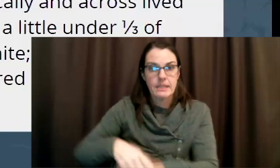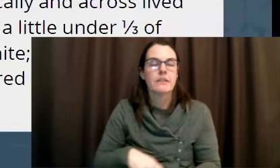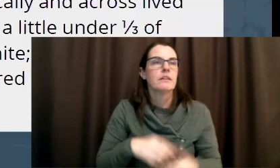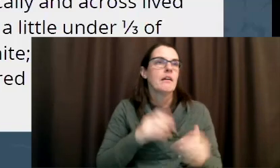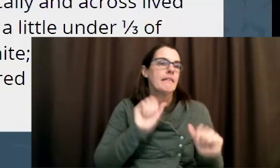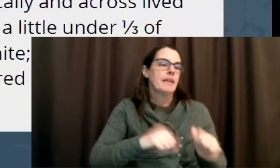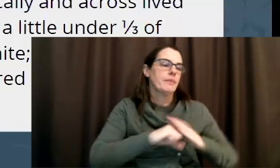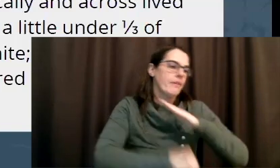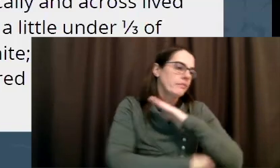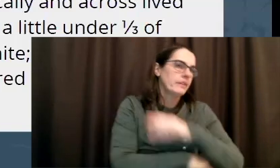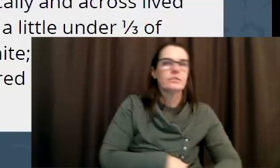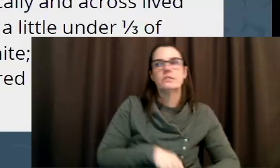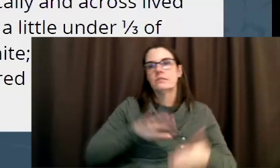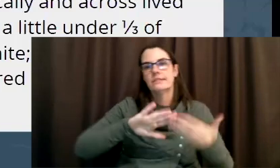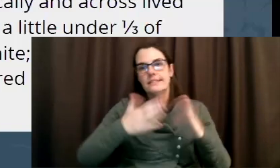and federal awards.